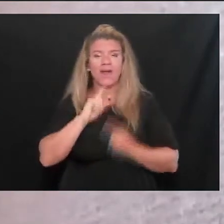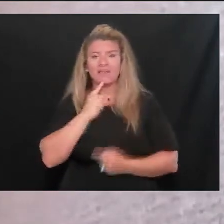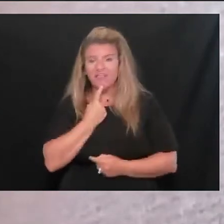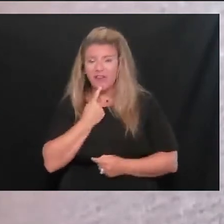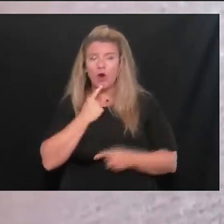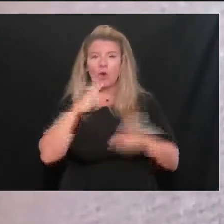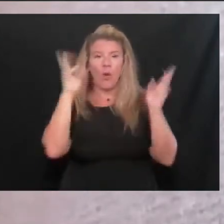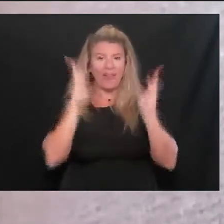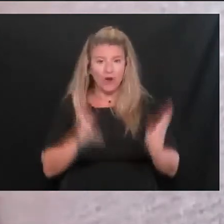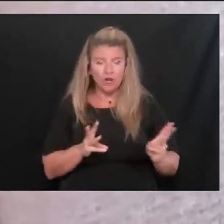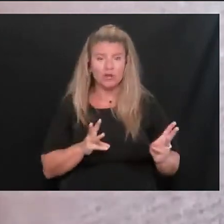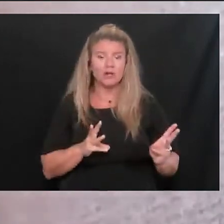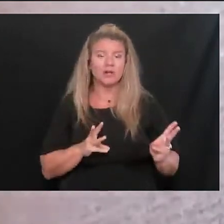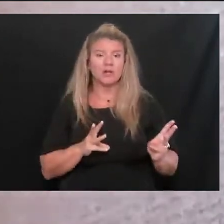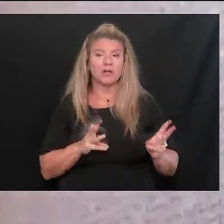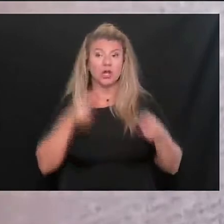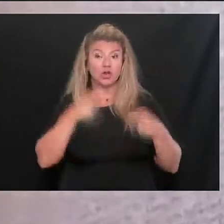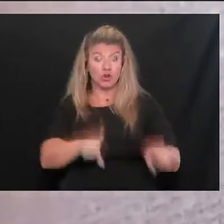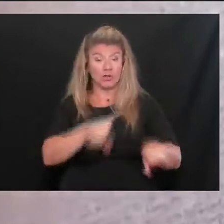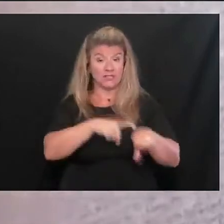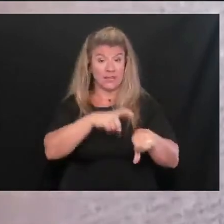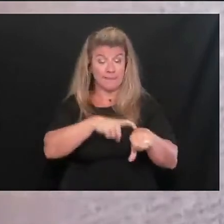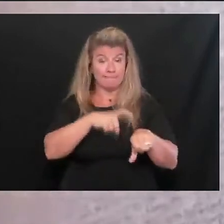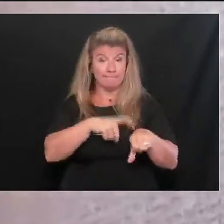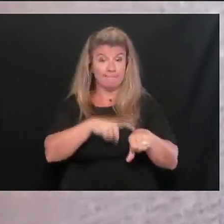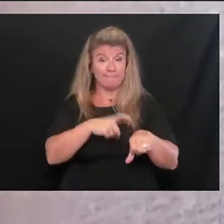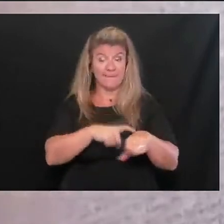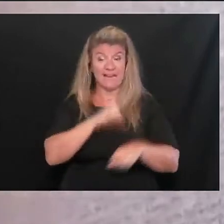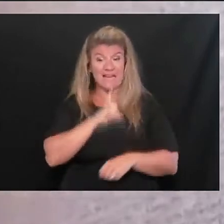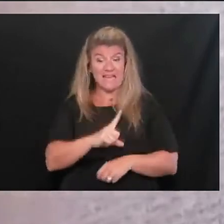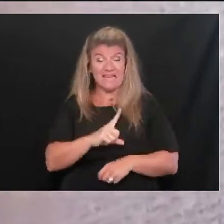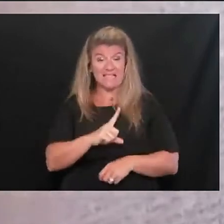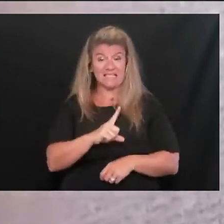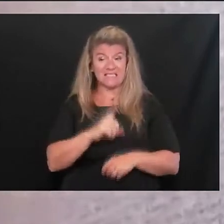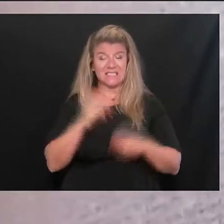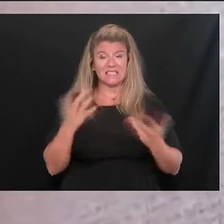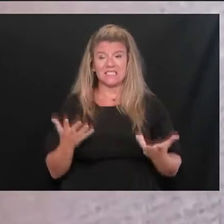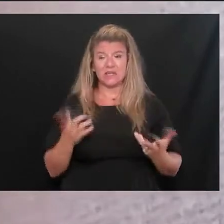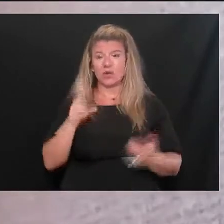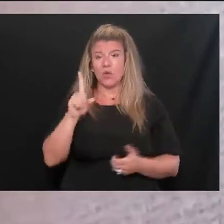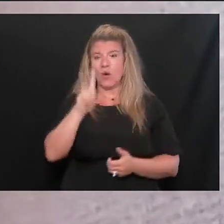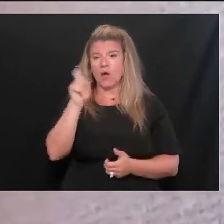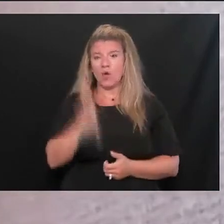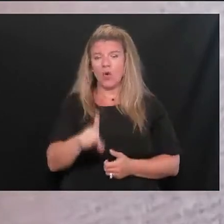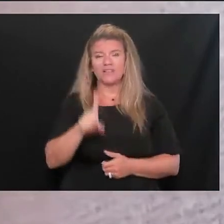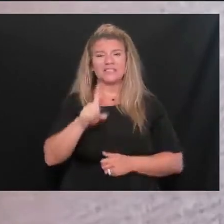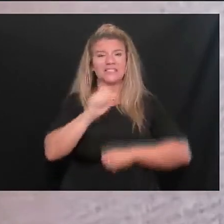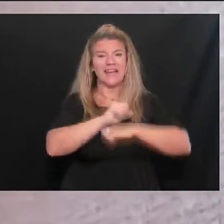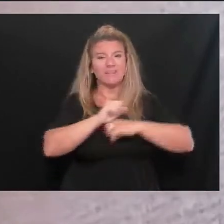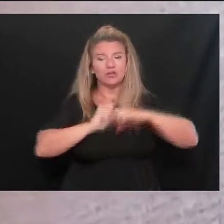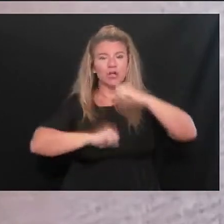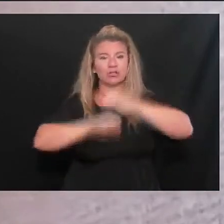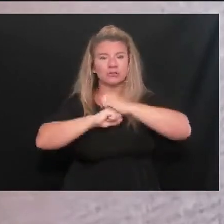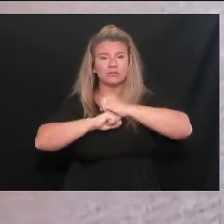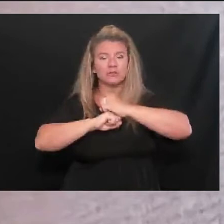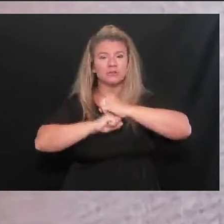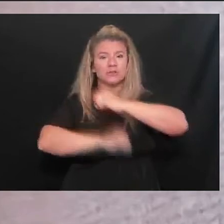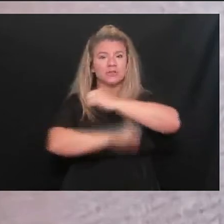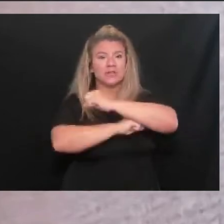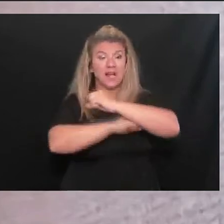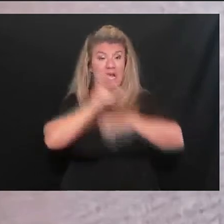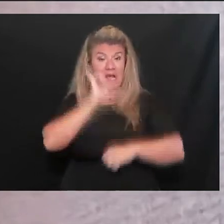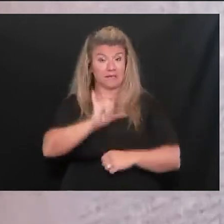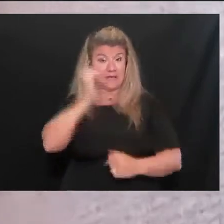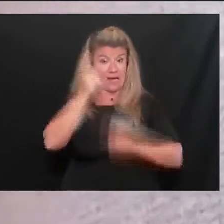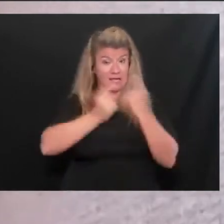weather during this time. Is just like one question: is the infrastructure a